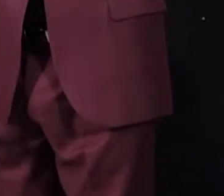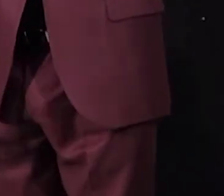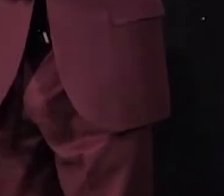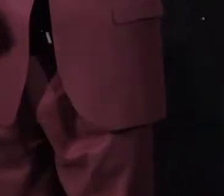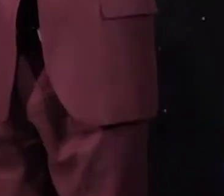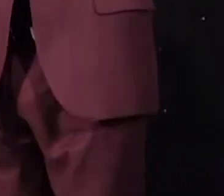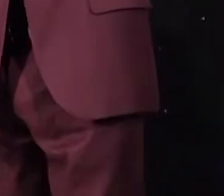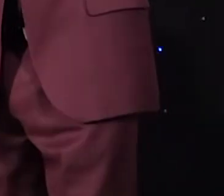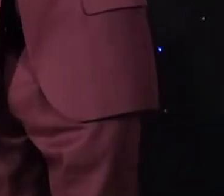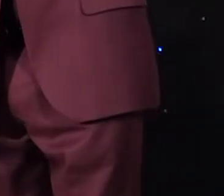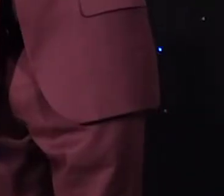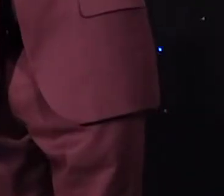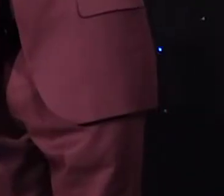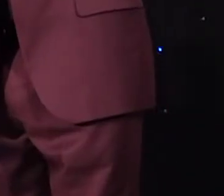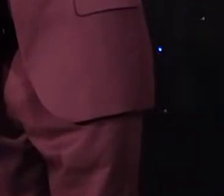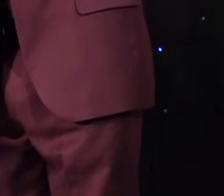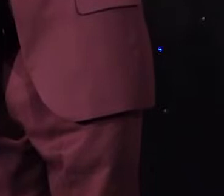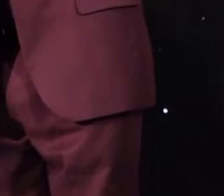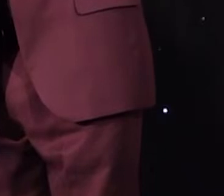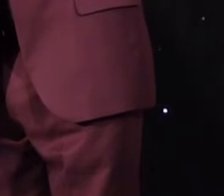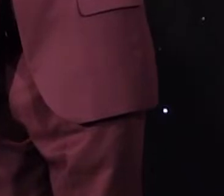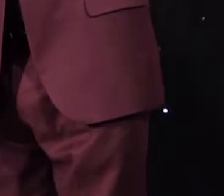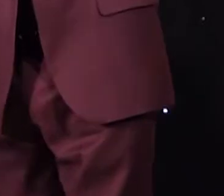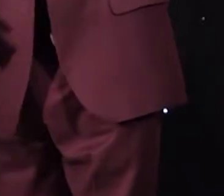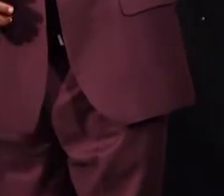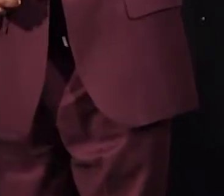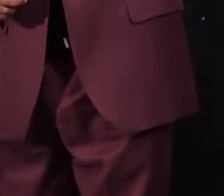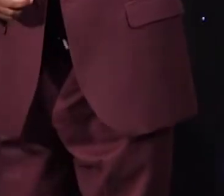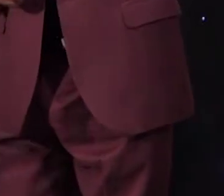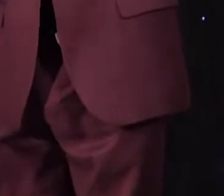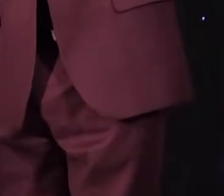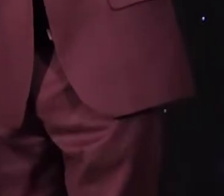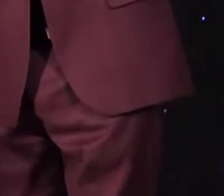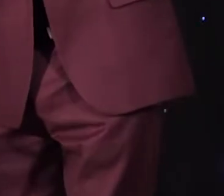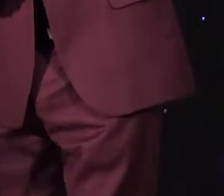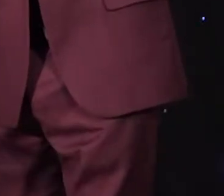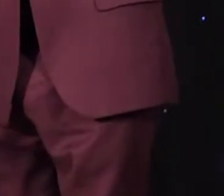And the blood wills something to us who have believed.